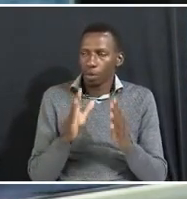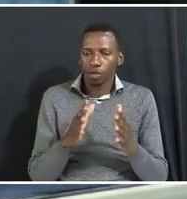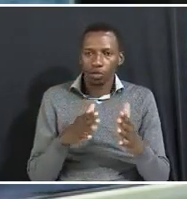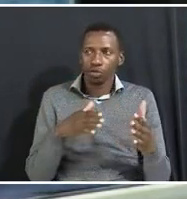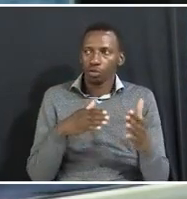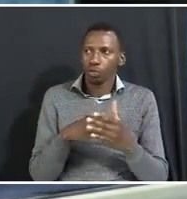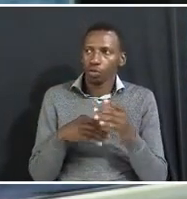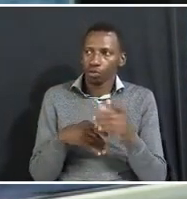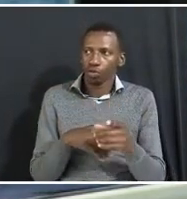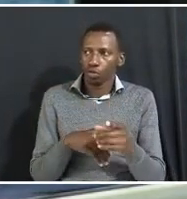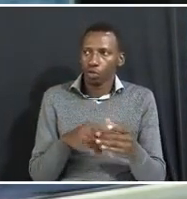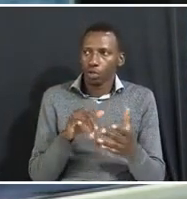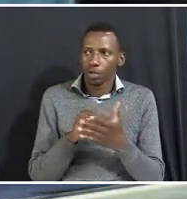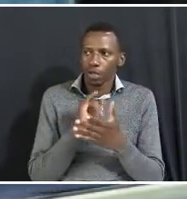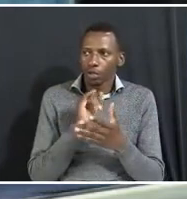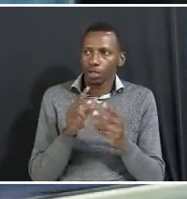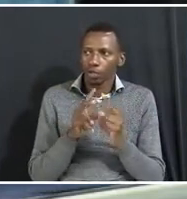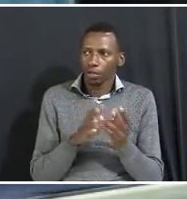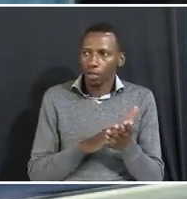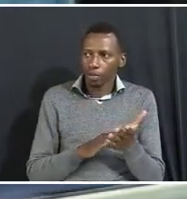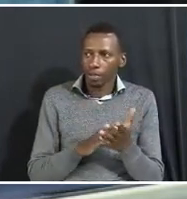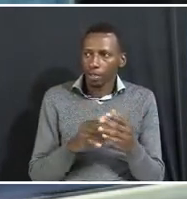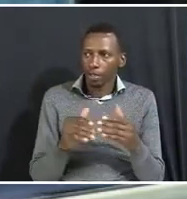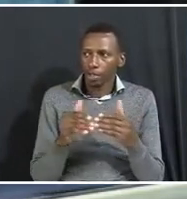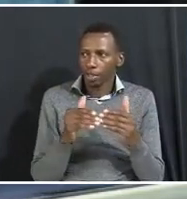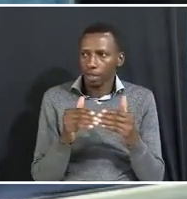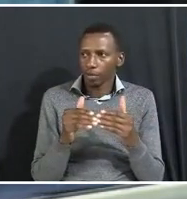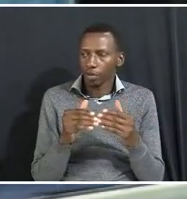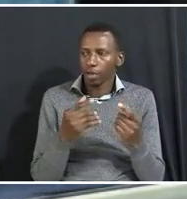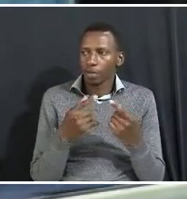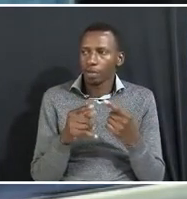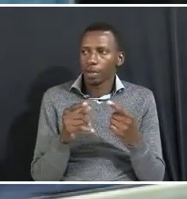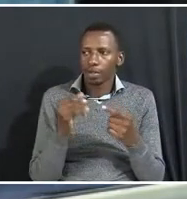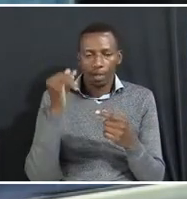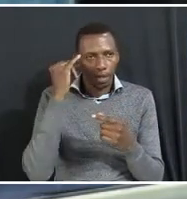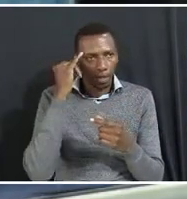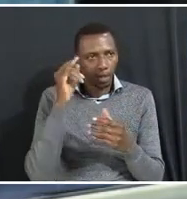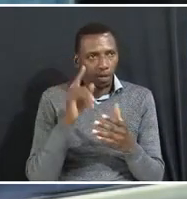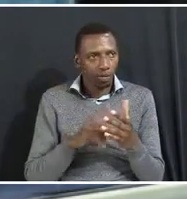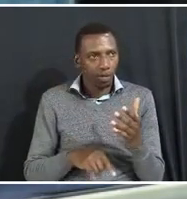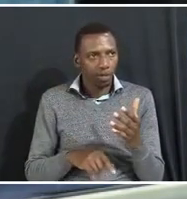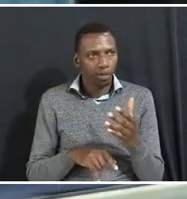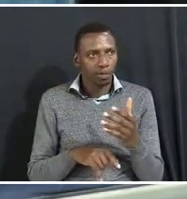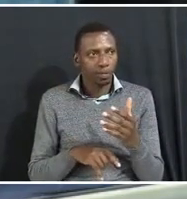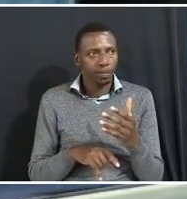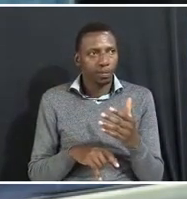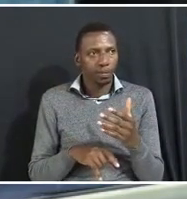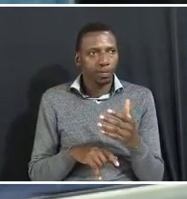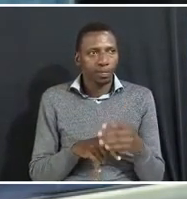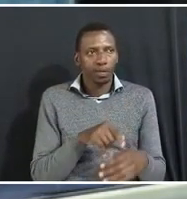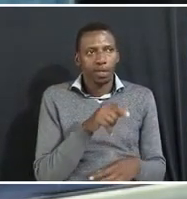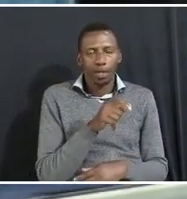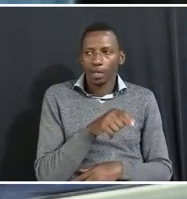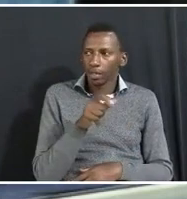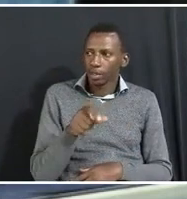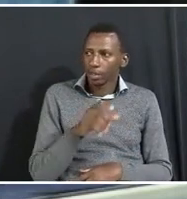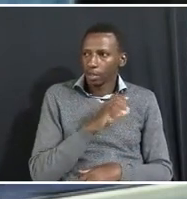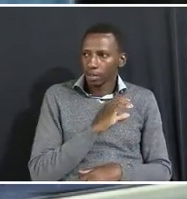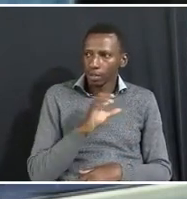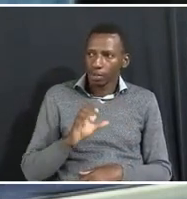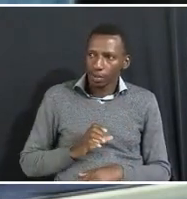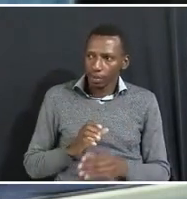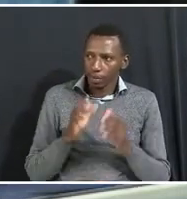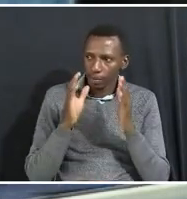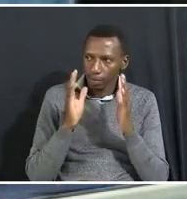Okay, that's a very basic level, but the overall idea is this, that every single Christian,